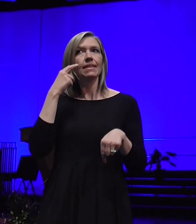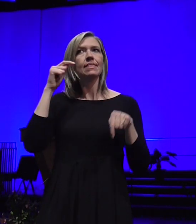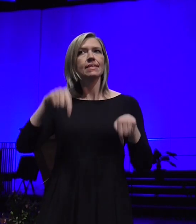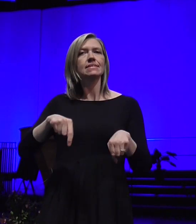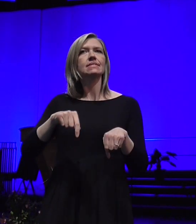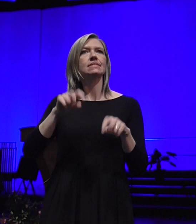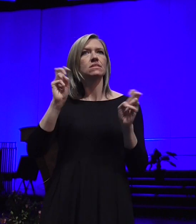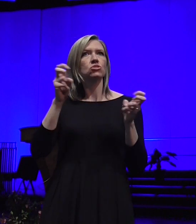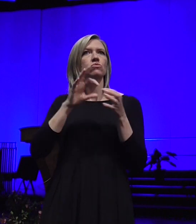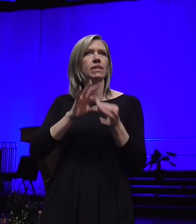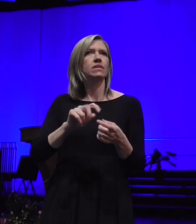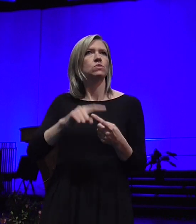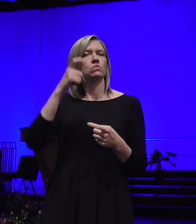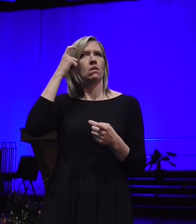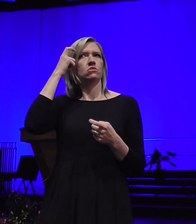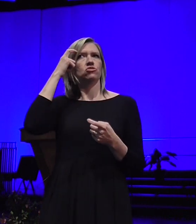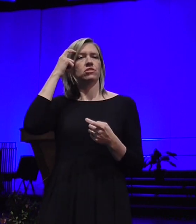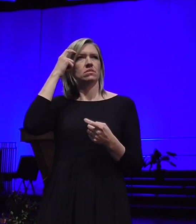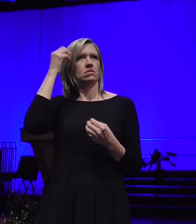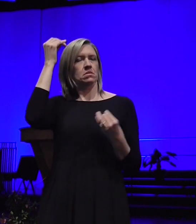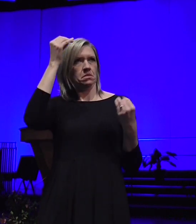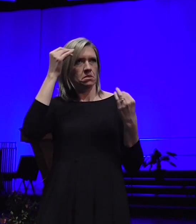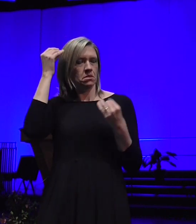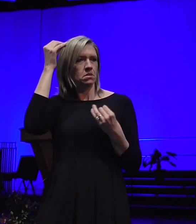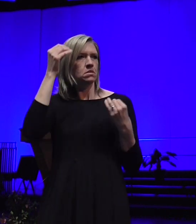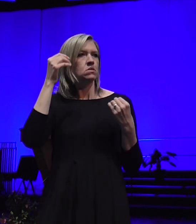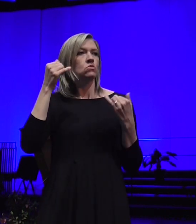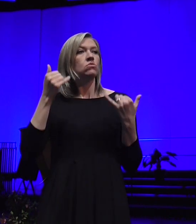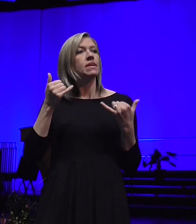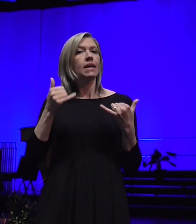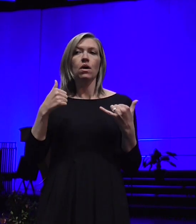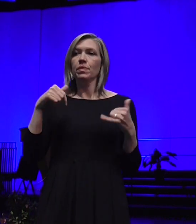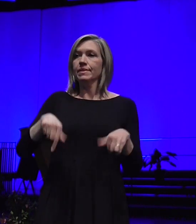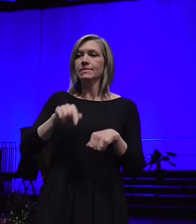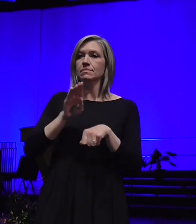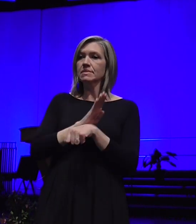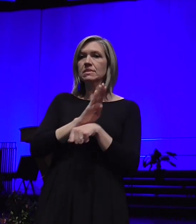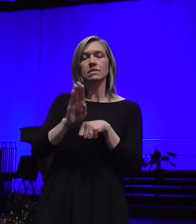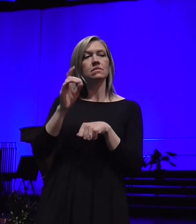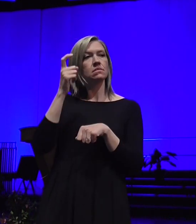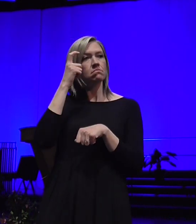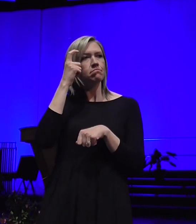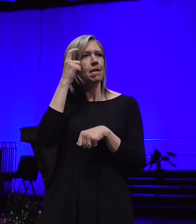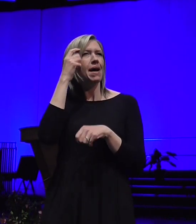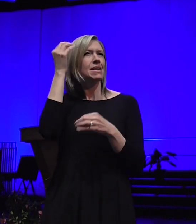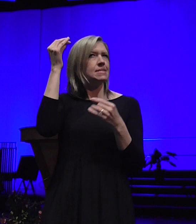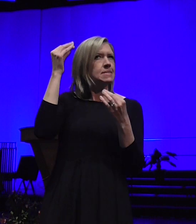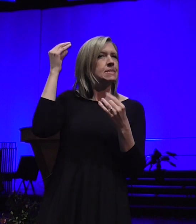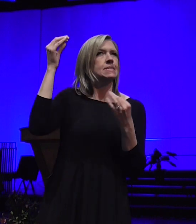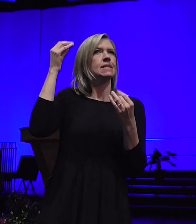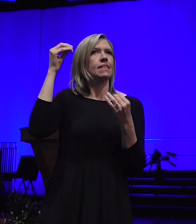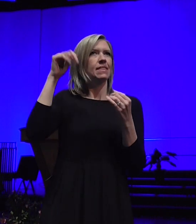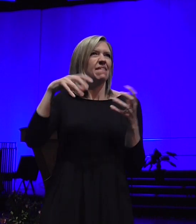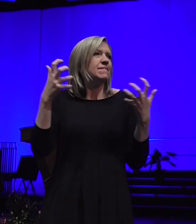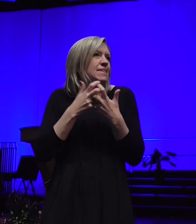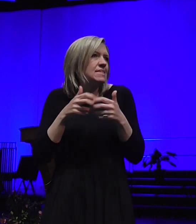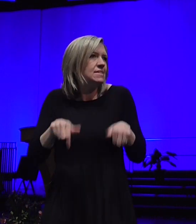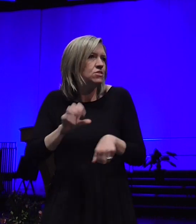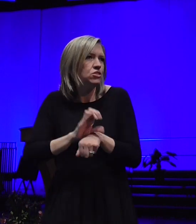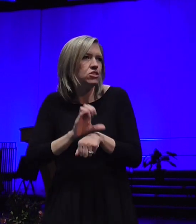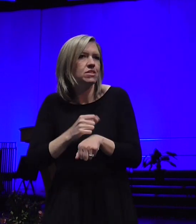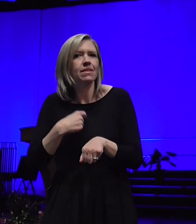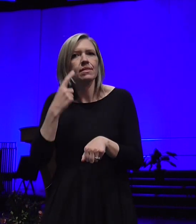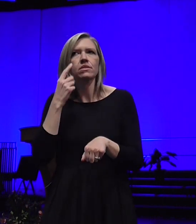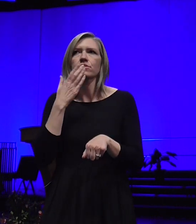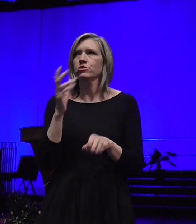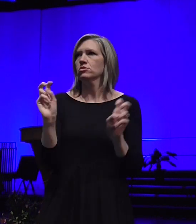issue. And I think that's where it begins. And we're in the consciousness business here at Mile High Church, aren't we? So I think that consciousness